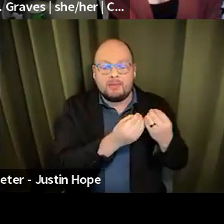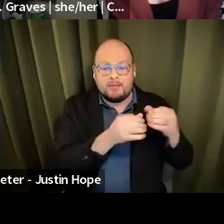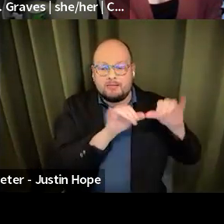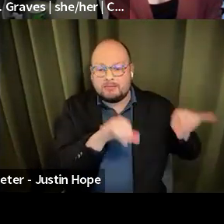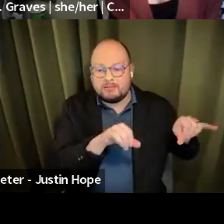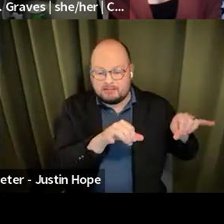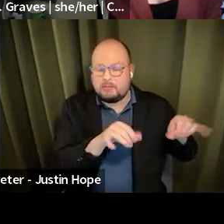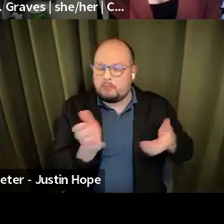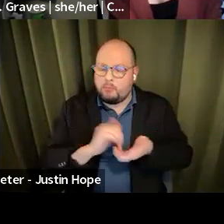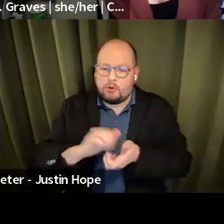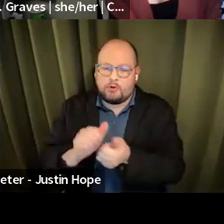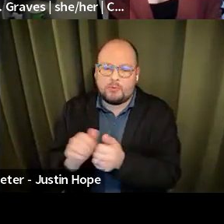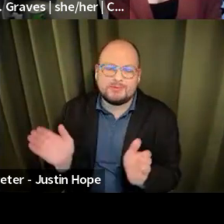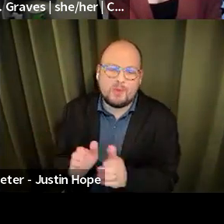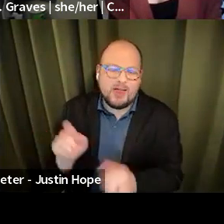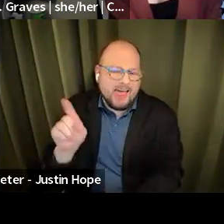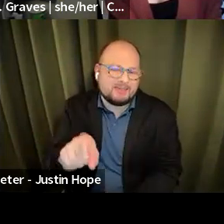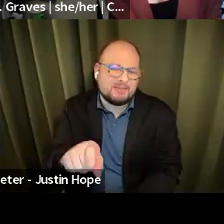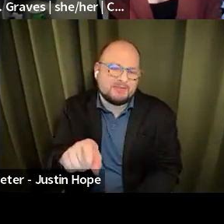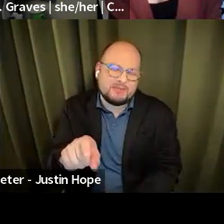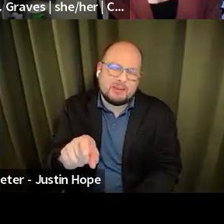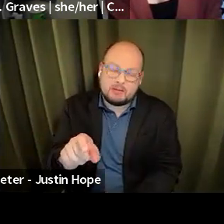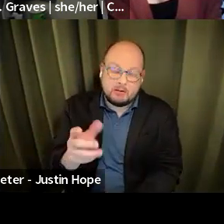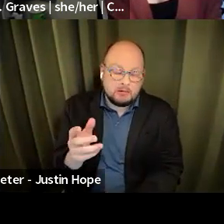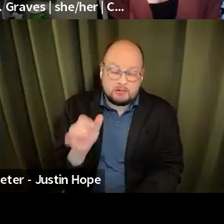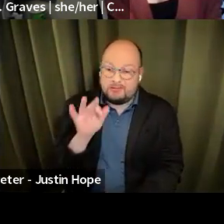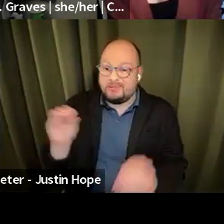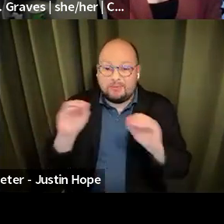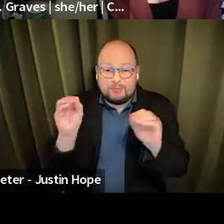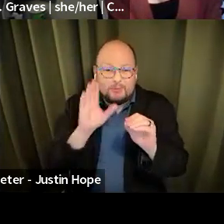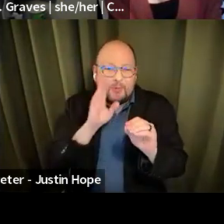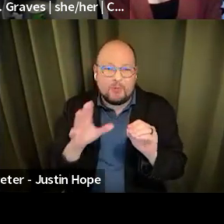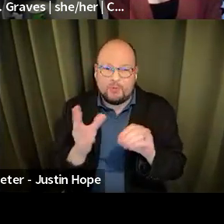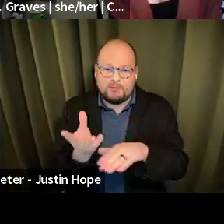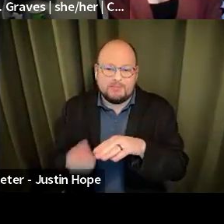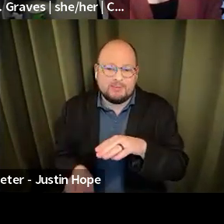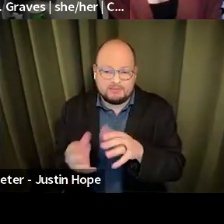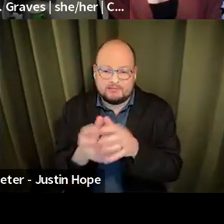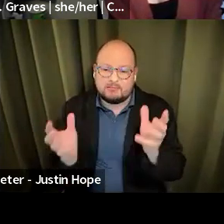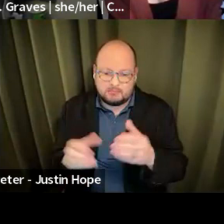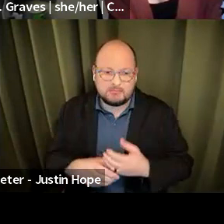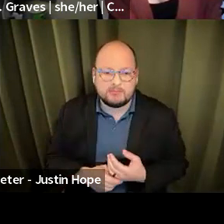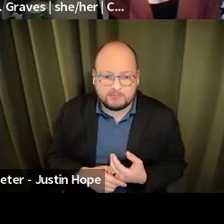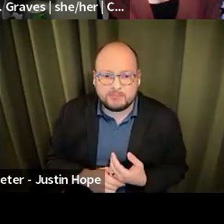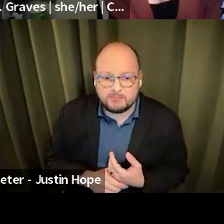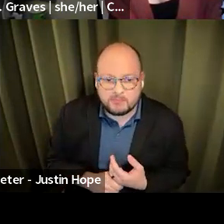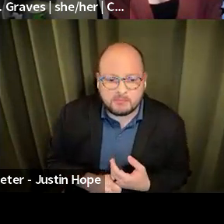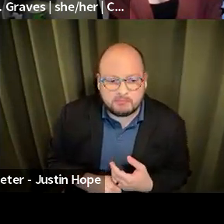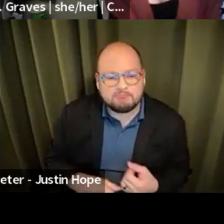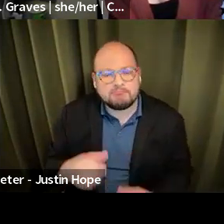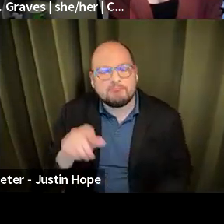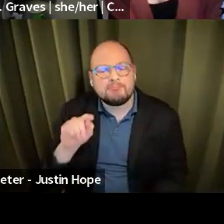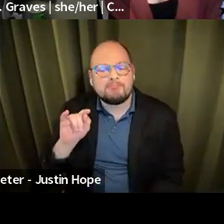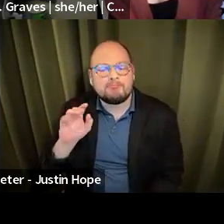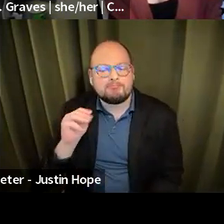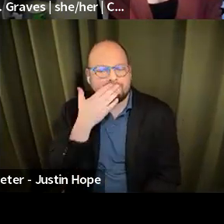that partnership, you're missing a lot of valuable information, and patients will fall through the cracks. Great, Fabian, thank you. And I just wanted to follow